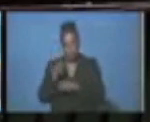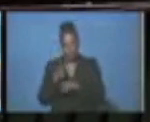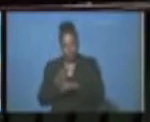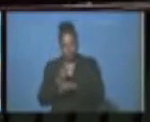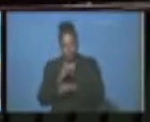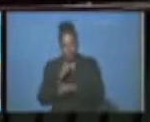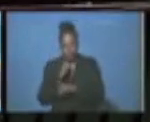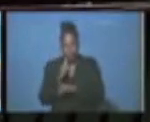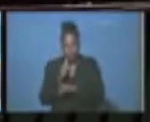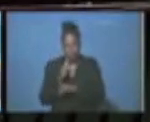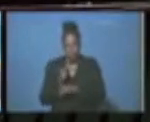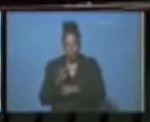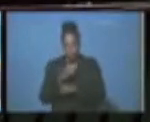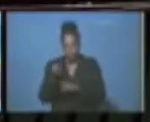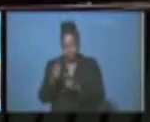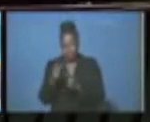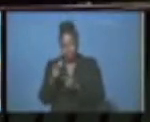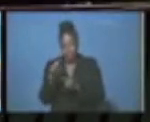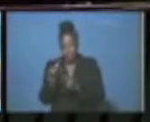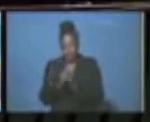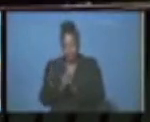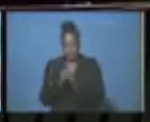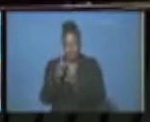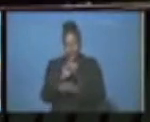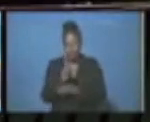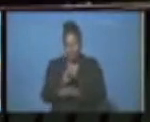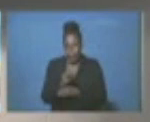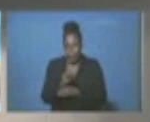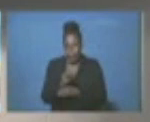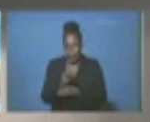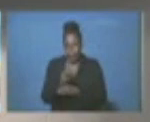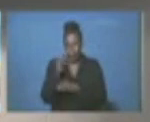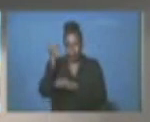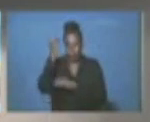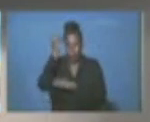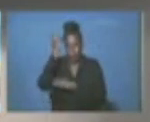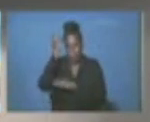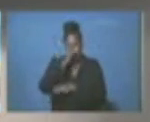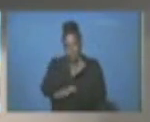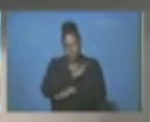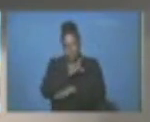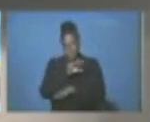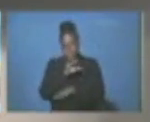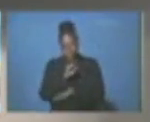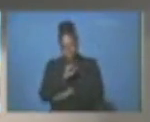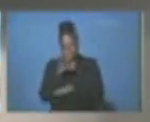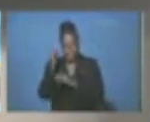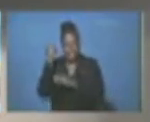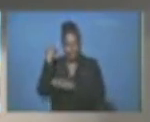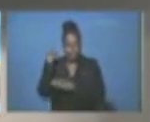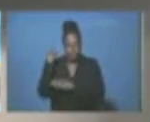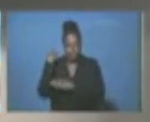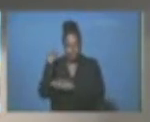legislation. So where does it lie on the Davis administration's priority agenda? And that's why it's difficult to say this is an urgent priority,